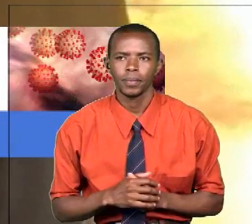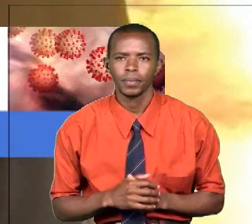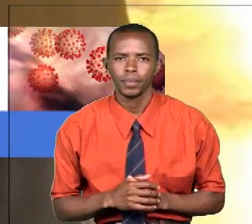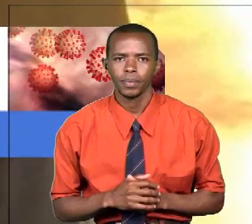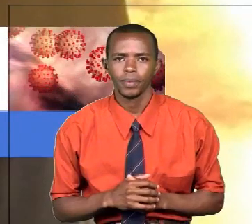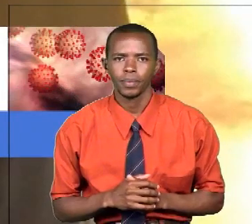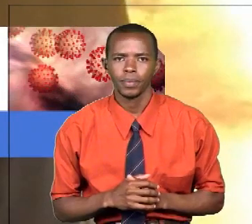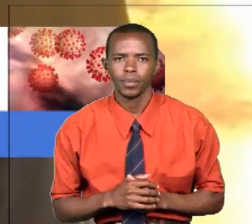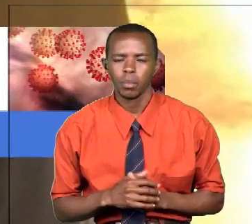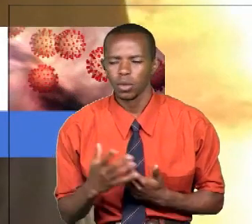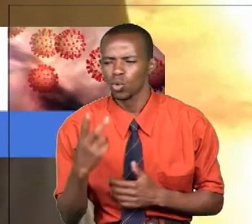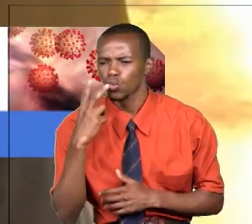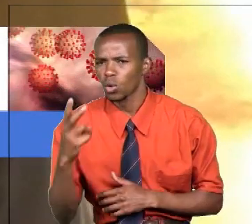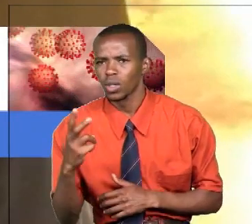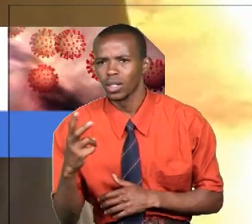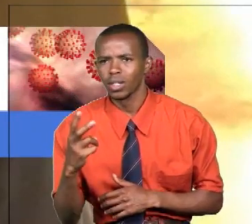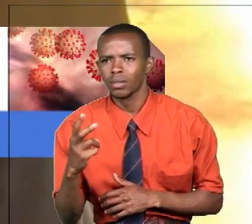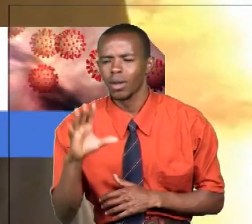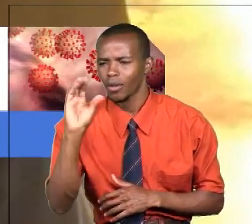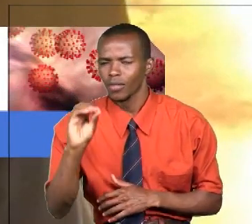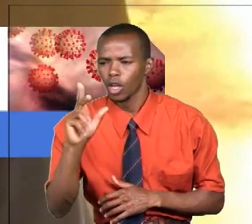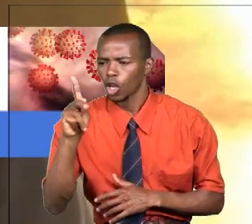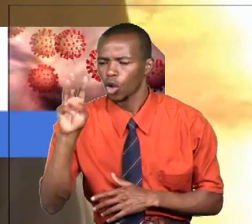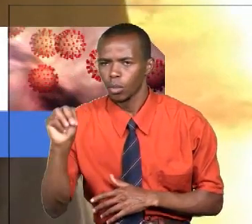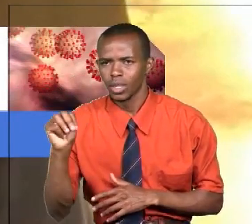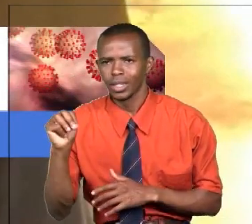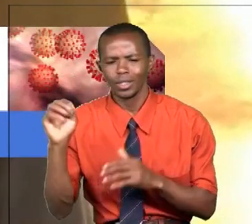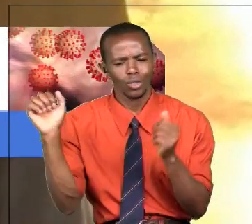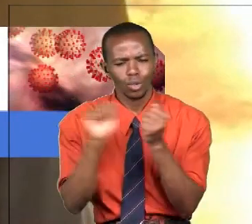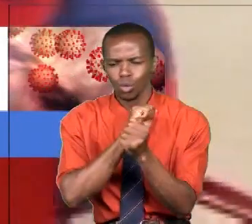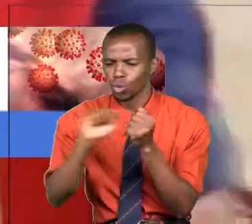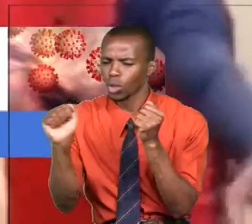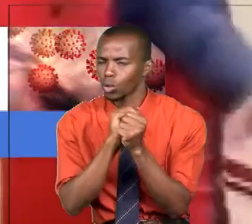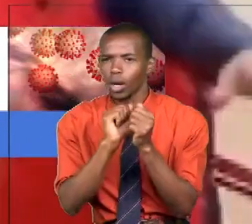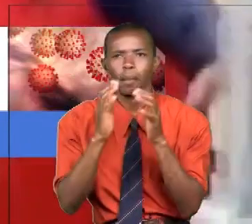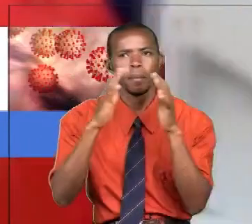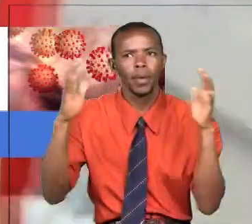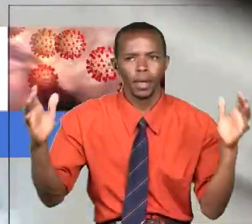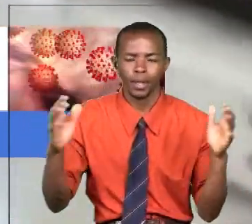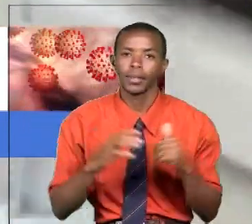gustiness of up to 250 kilometers. So the destruction was very great.